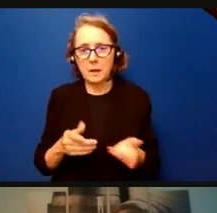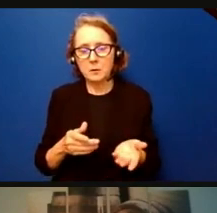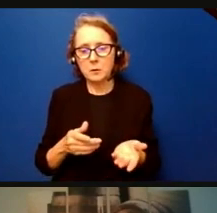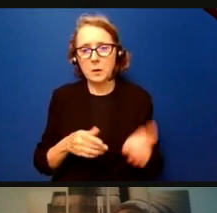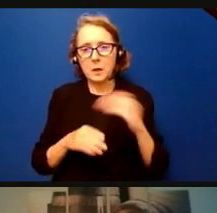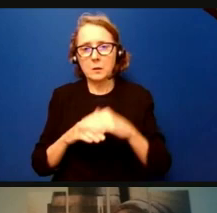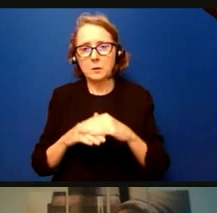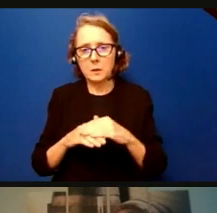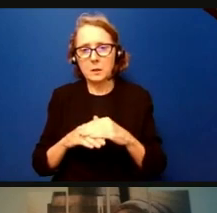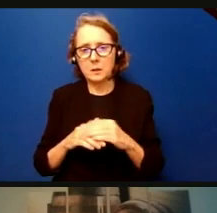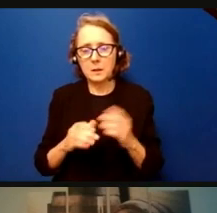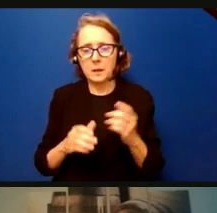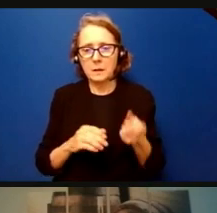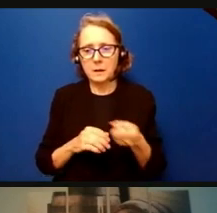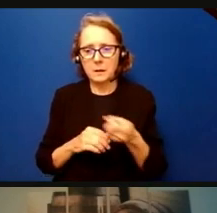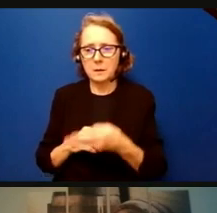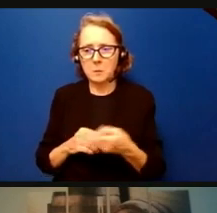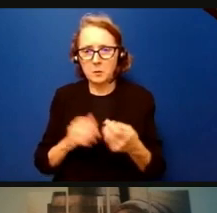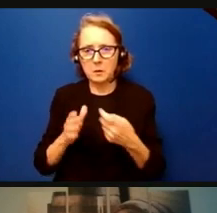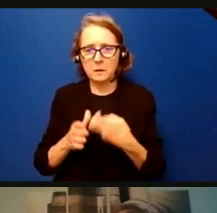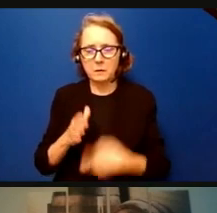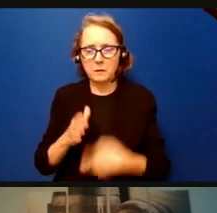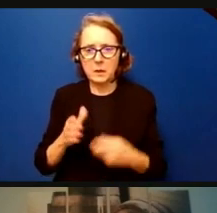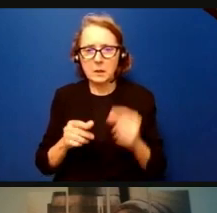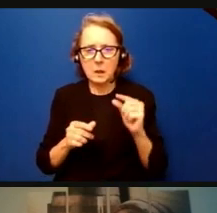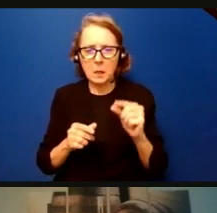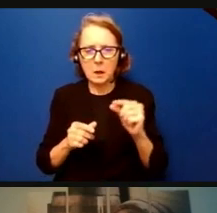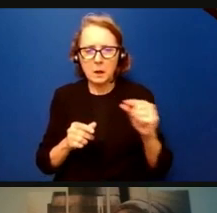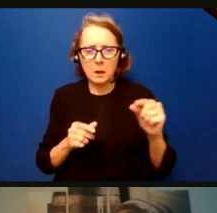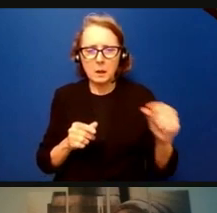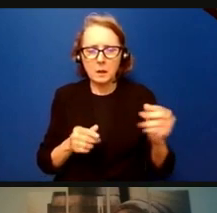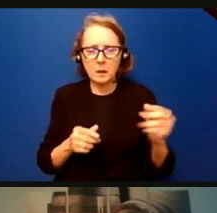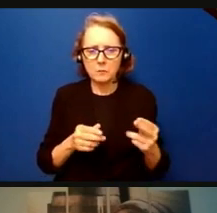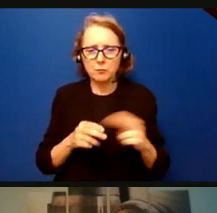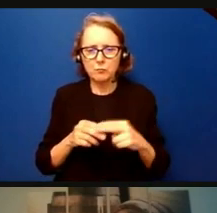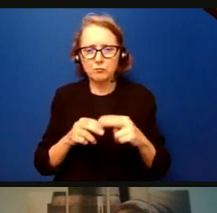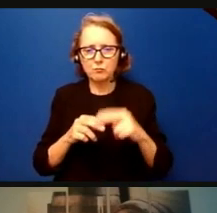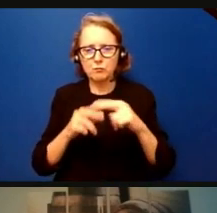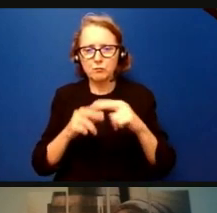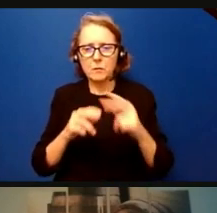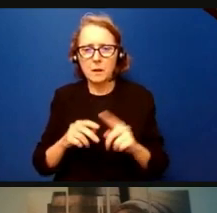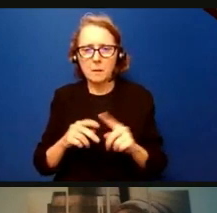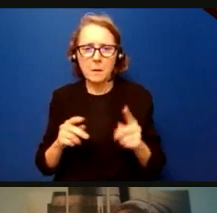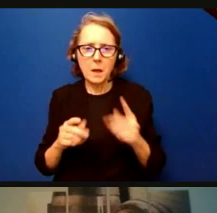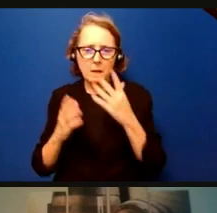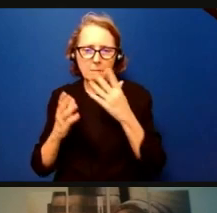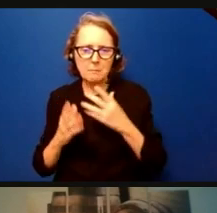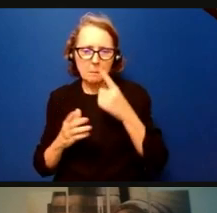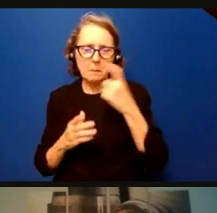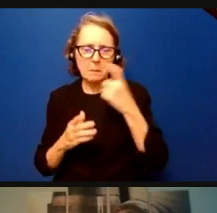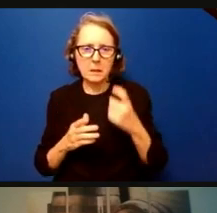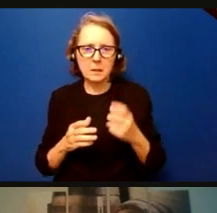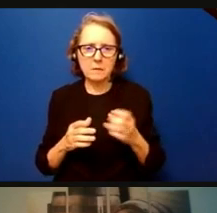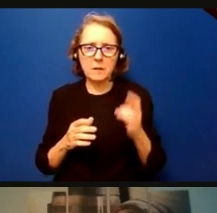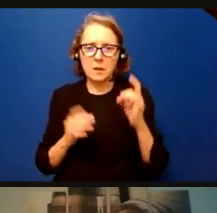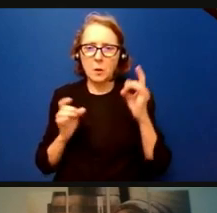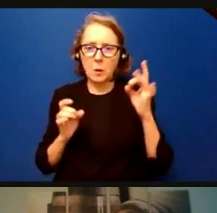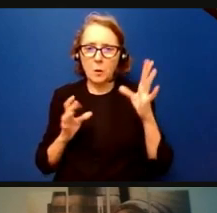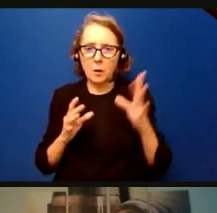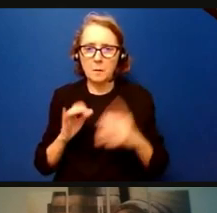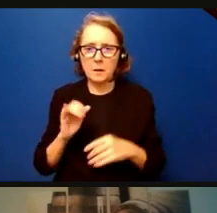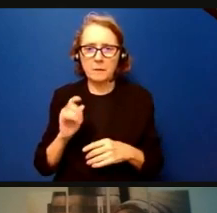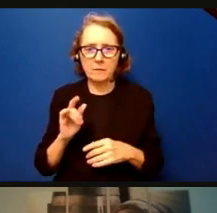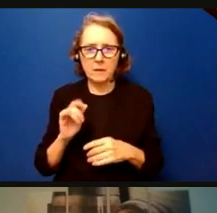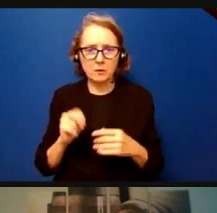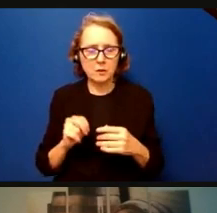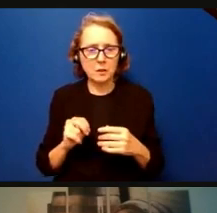that disposal fee incrementally over time. Unfortunately, because of the extreme inflation we've had recently, that